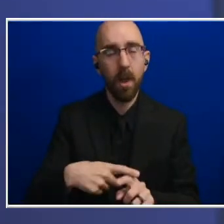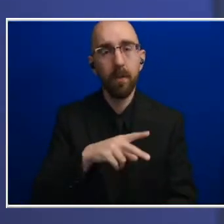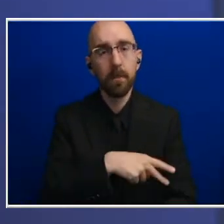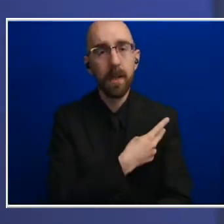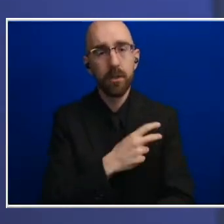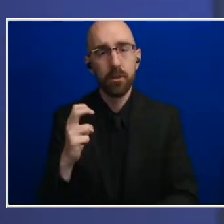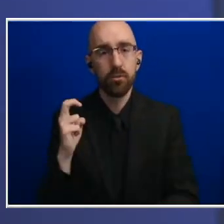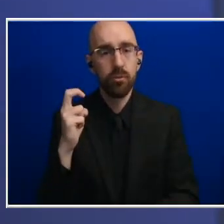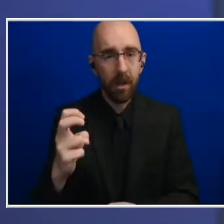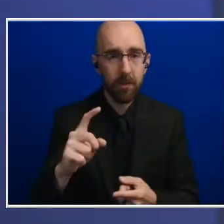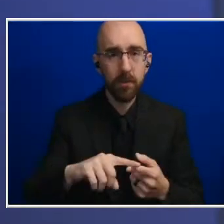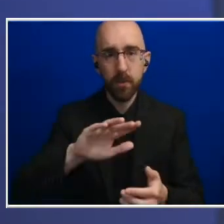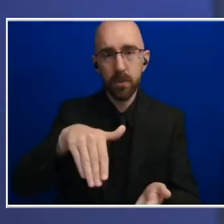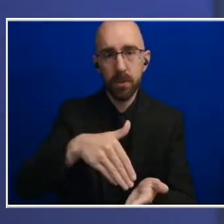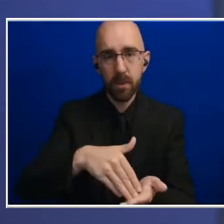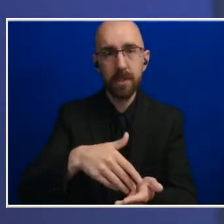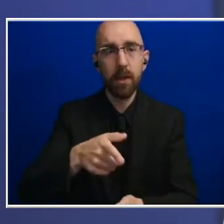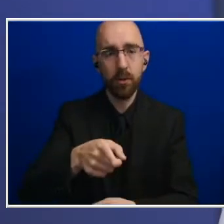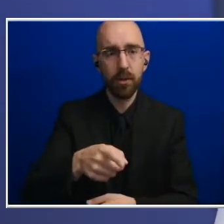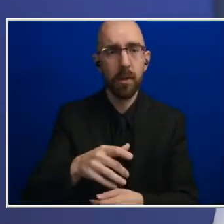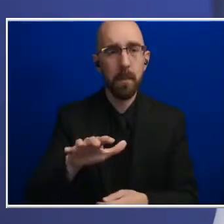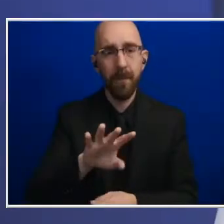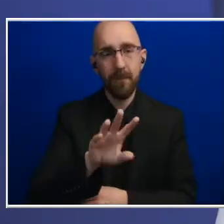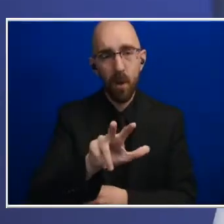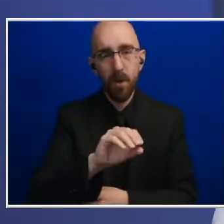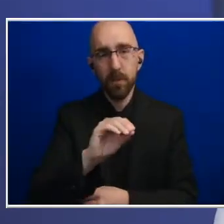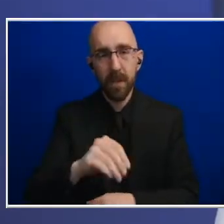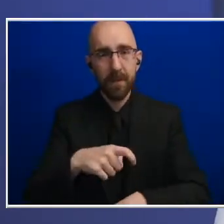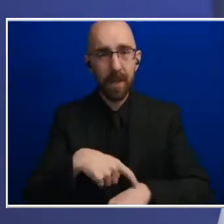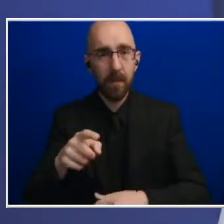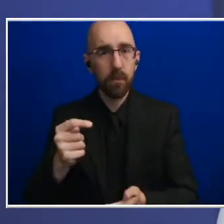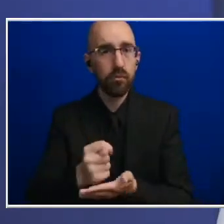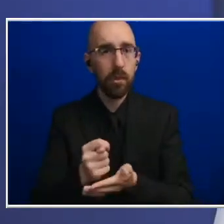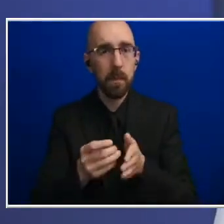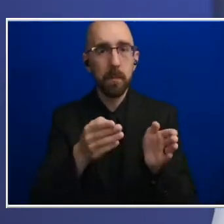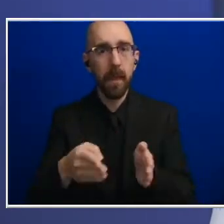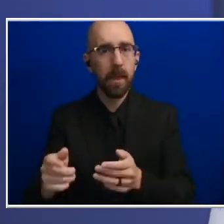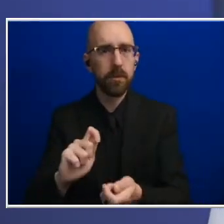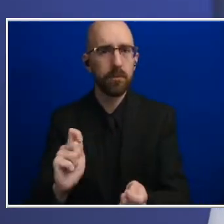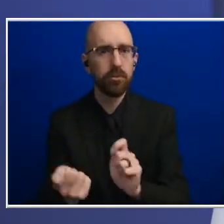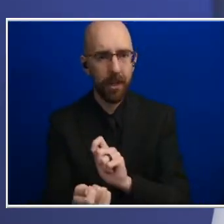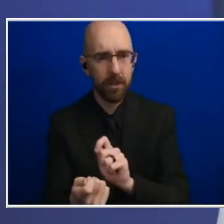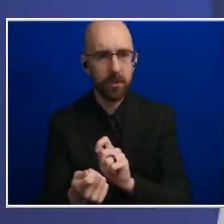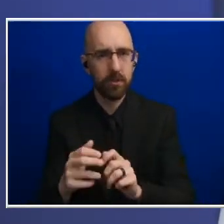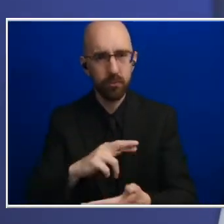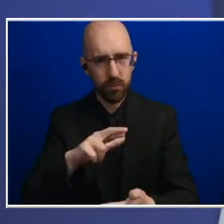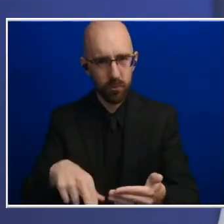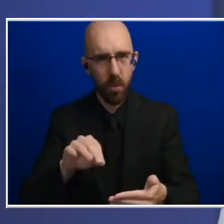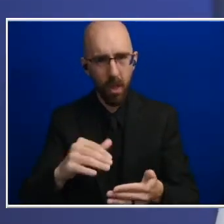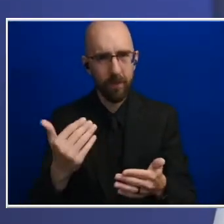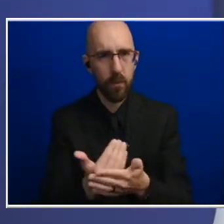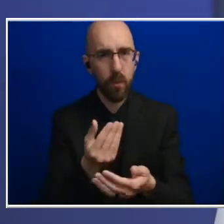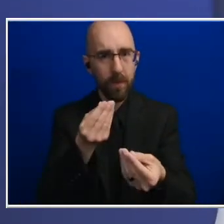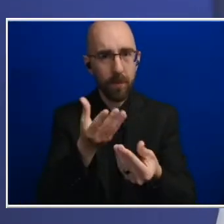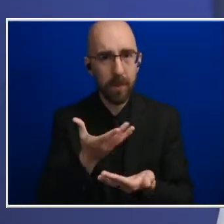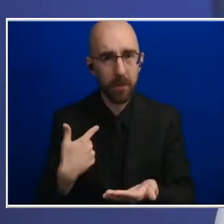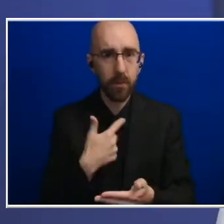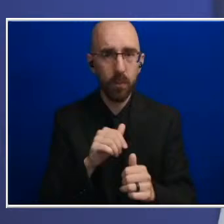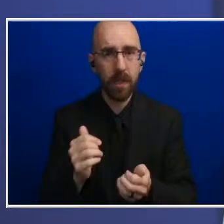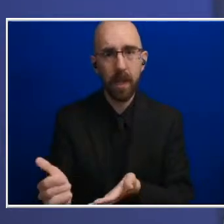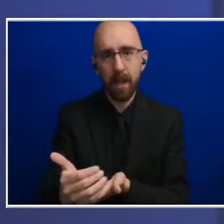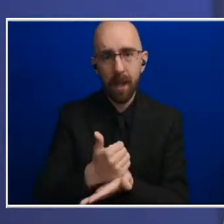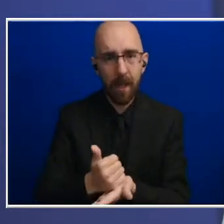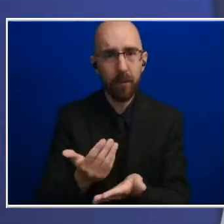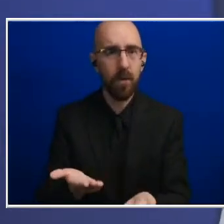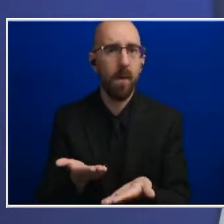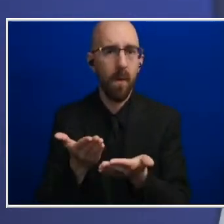about 43% of the time their treatment plans change as a result of the new information that we can gather or we can offer. So